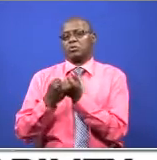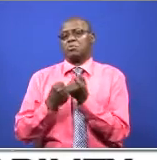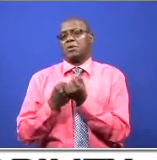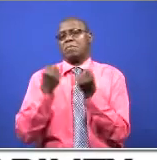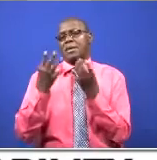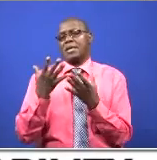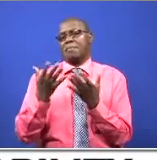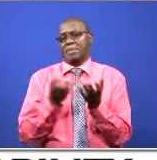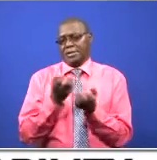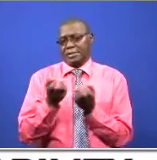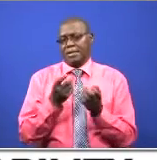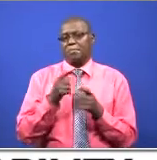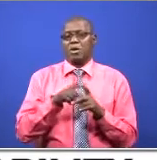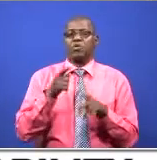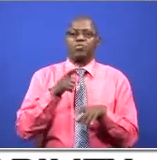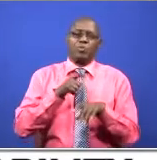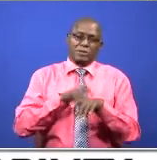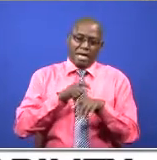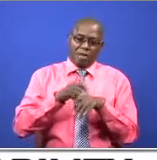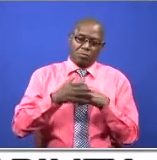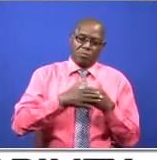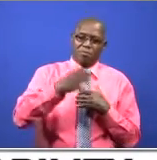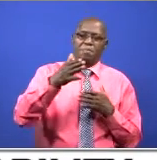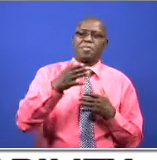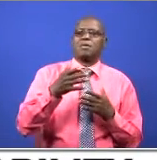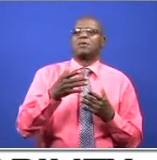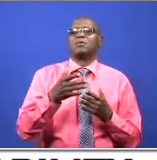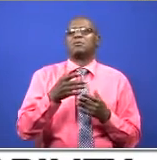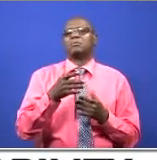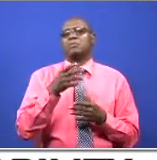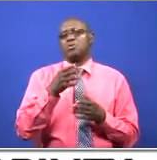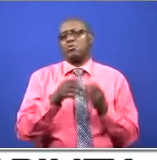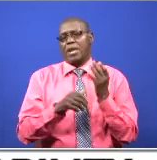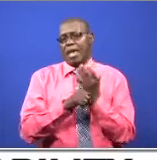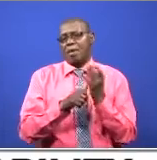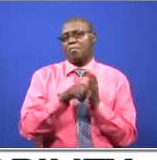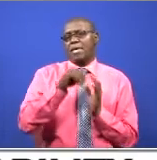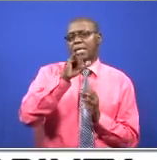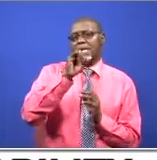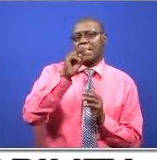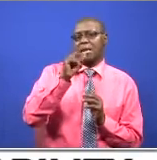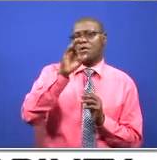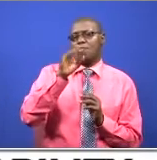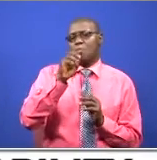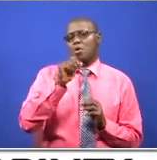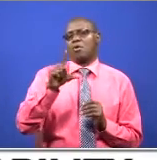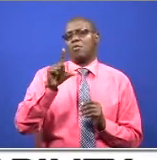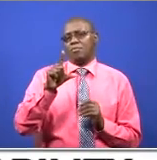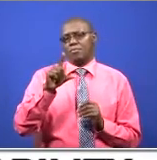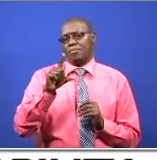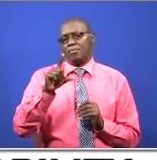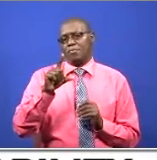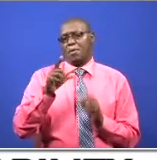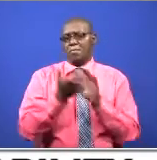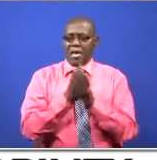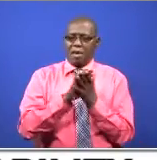time, with time, we have become what we call an informal economy. What I mean is that it is the small businesses in this